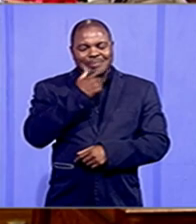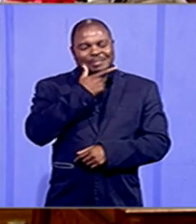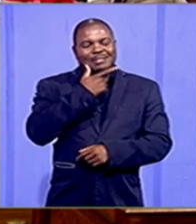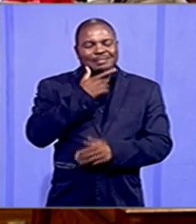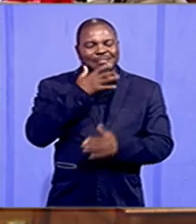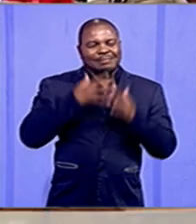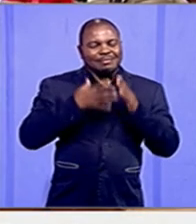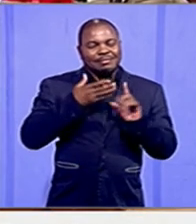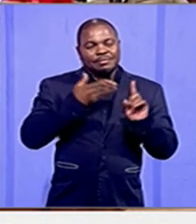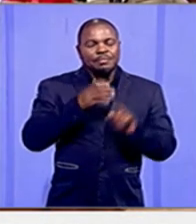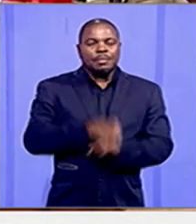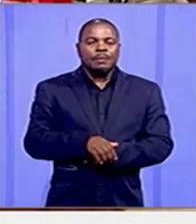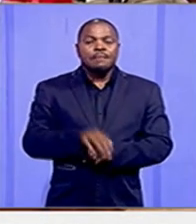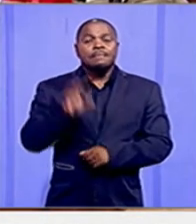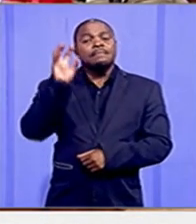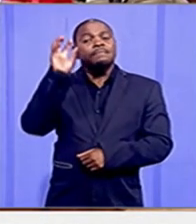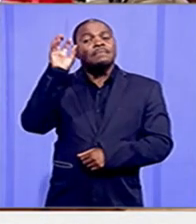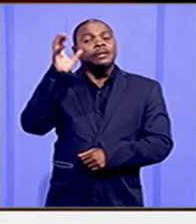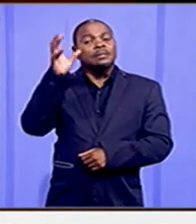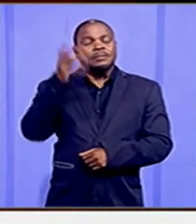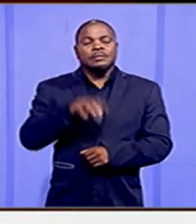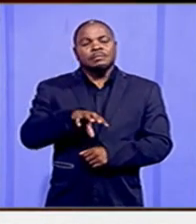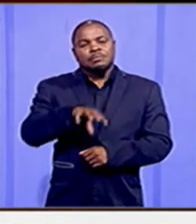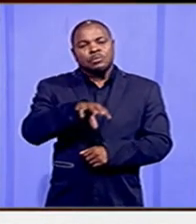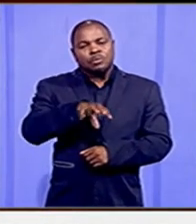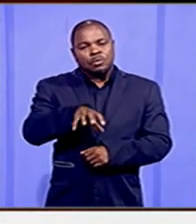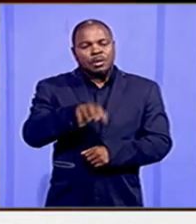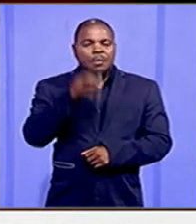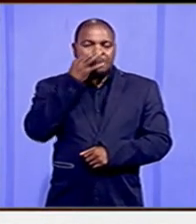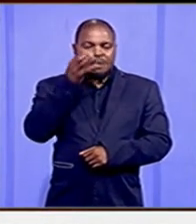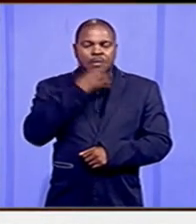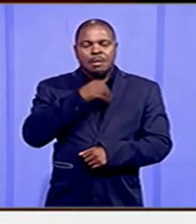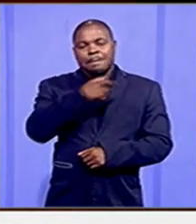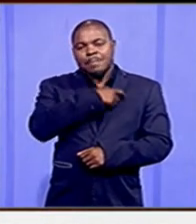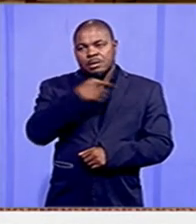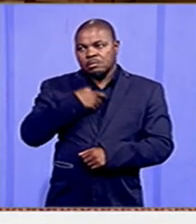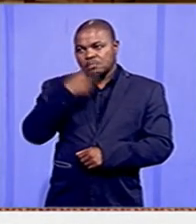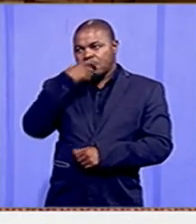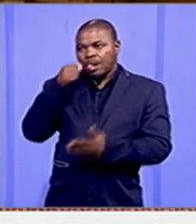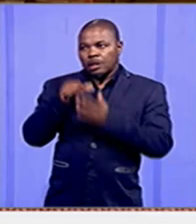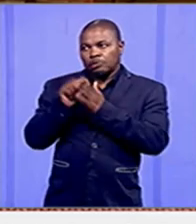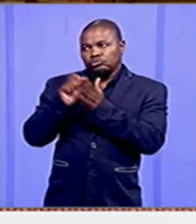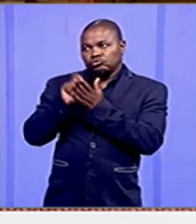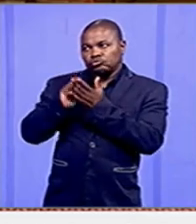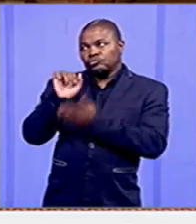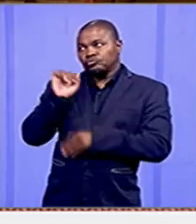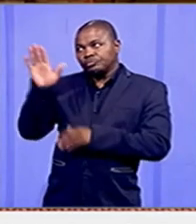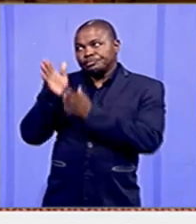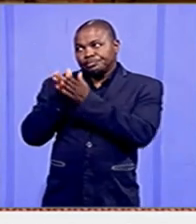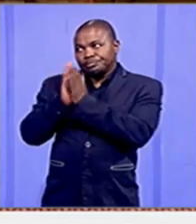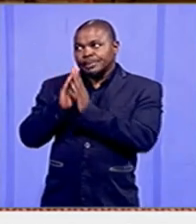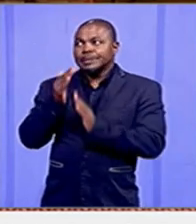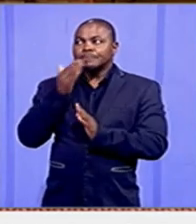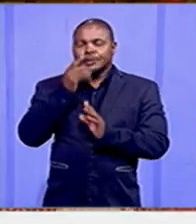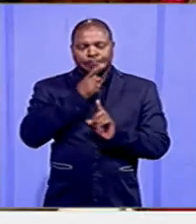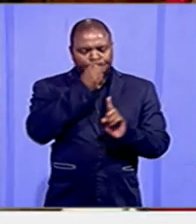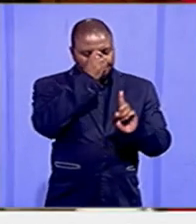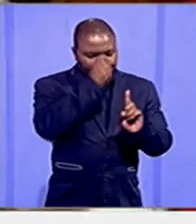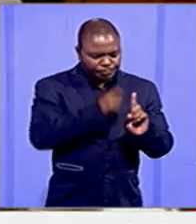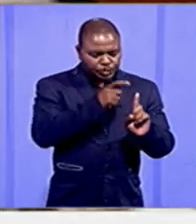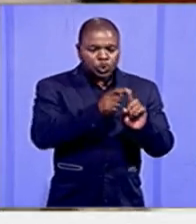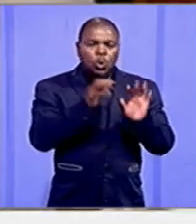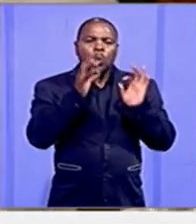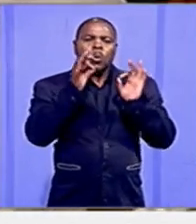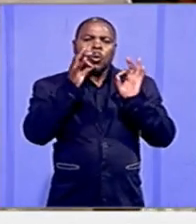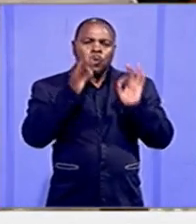Muso wa freistata, ore otro ngonlamu presidente Cyril Ramaphosa, ore ma kwe atle atle atle atle atle atle